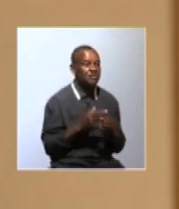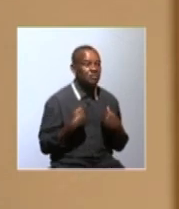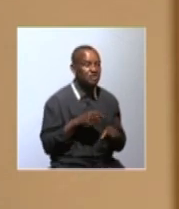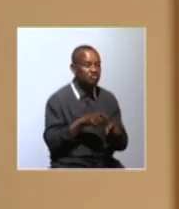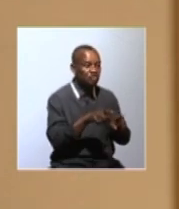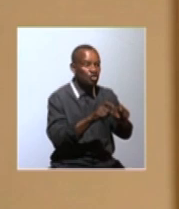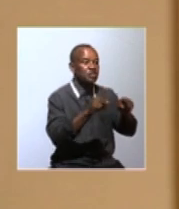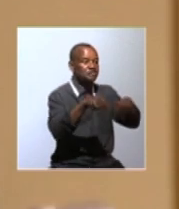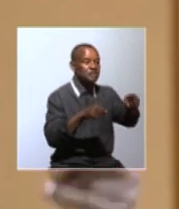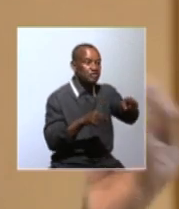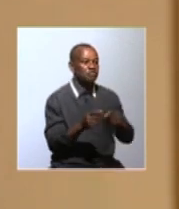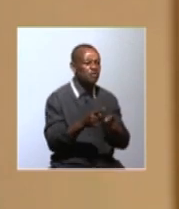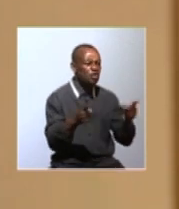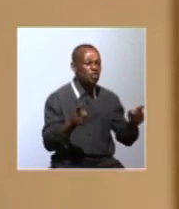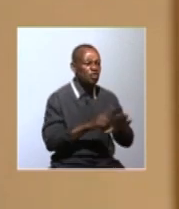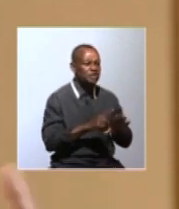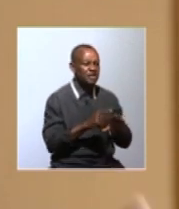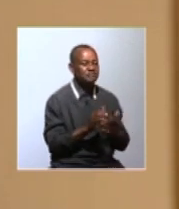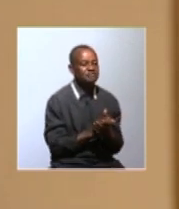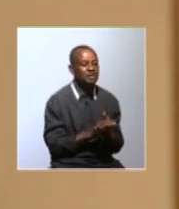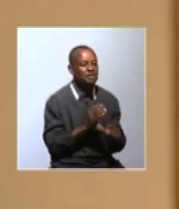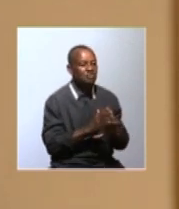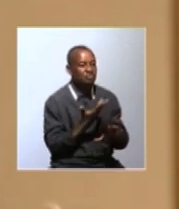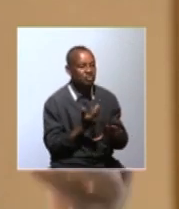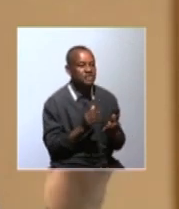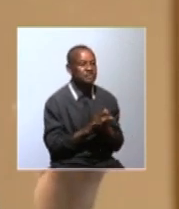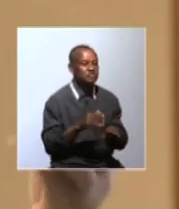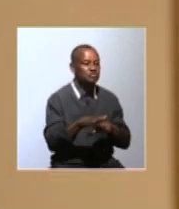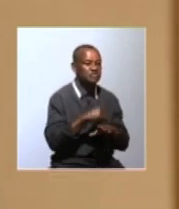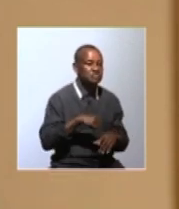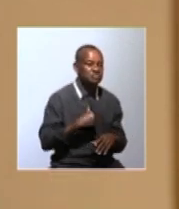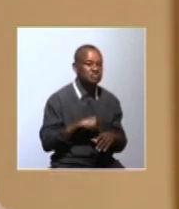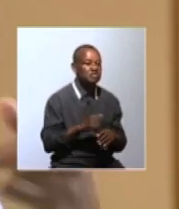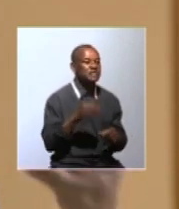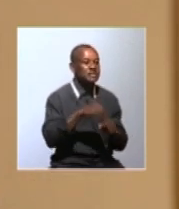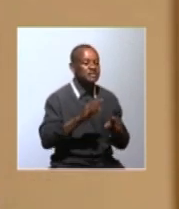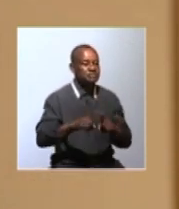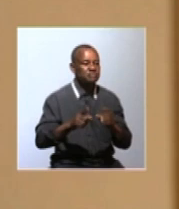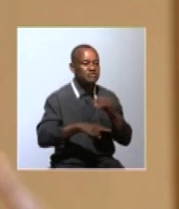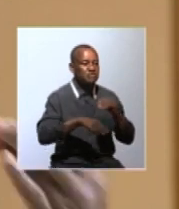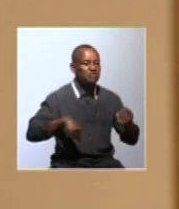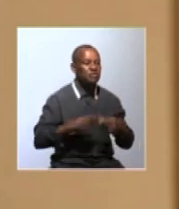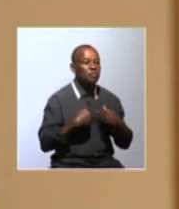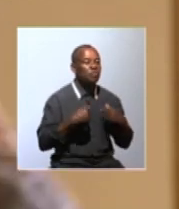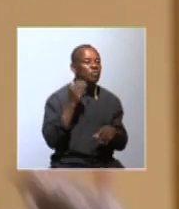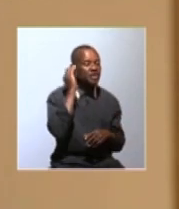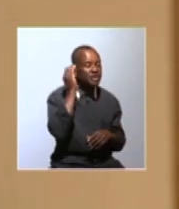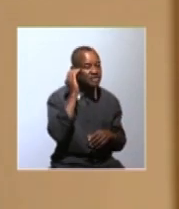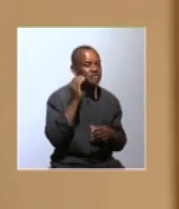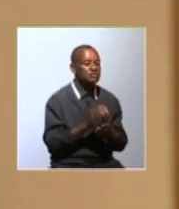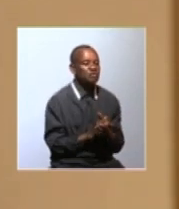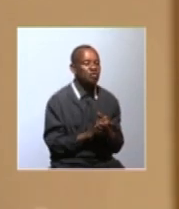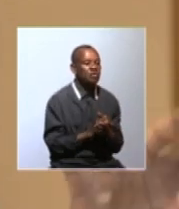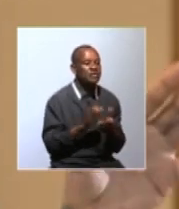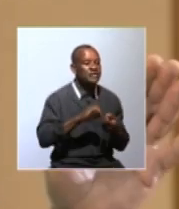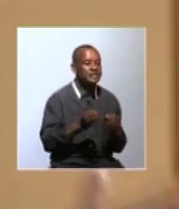the epidemic or the pandemic in various countries, we know that the numbers double almost every second